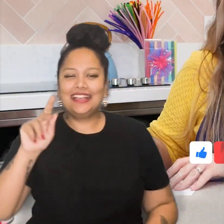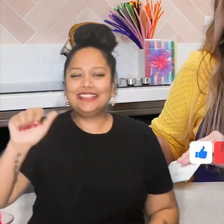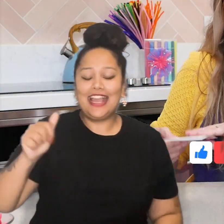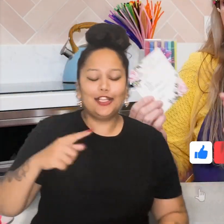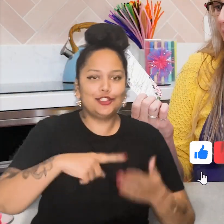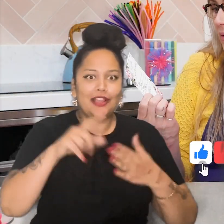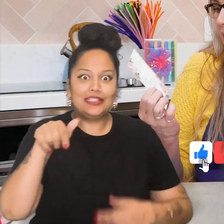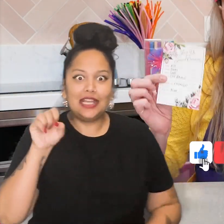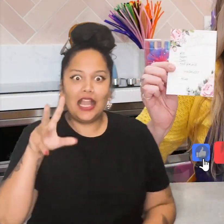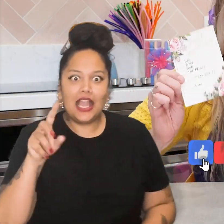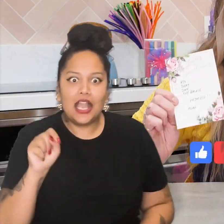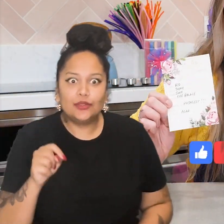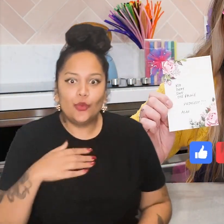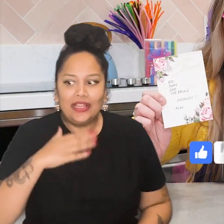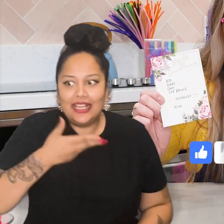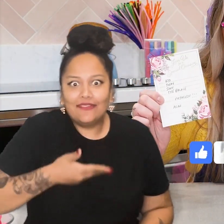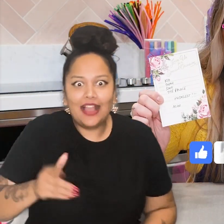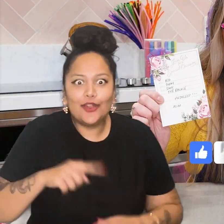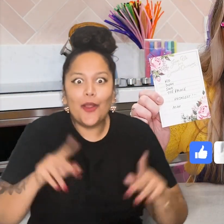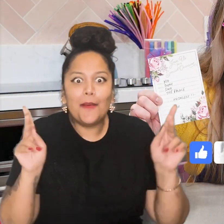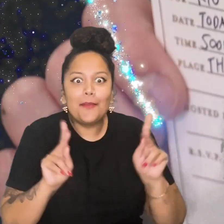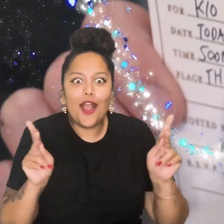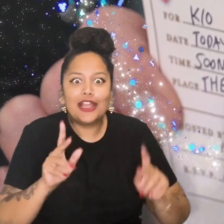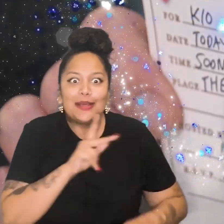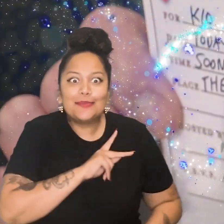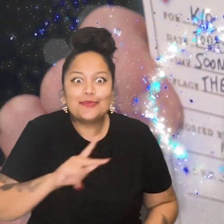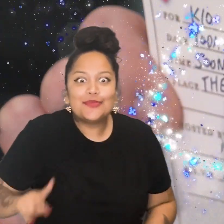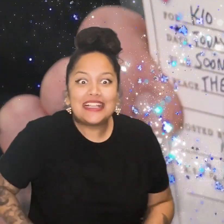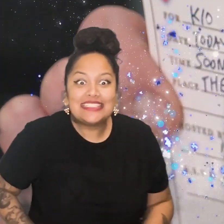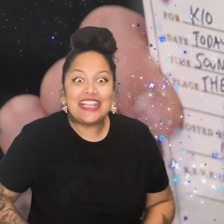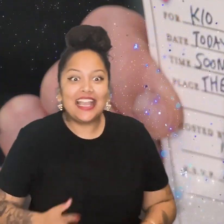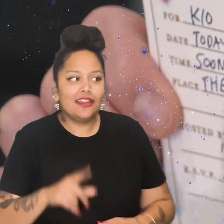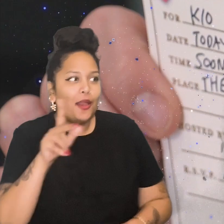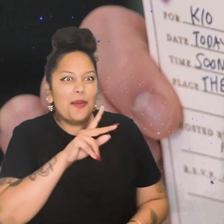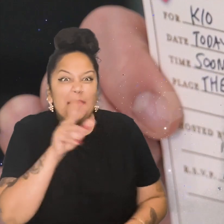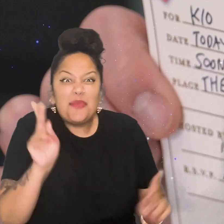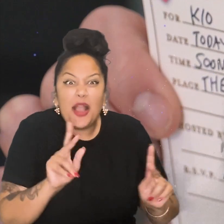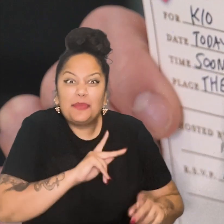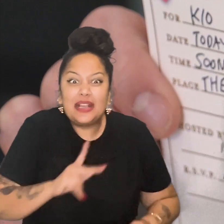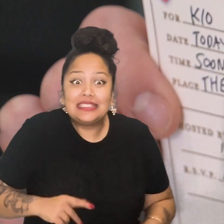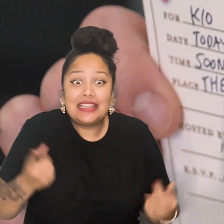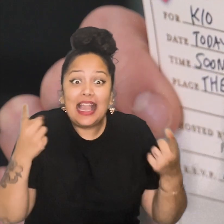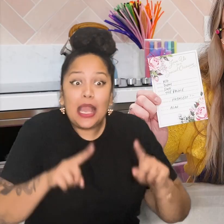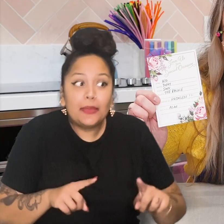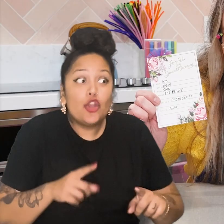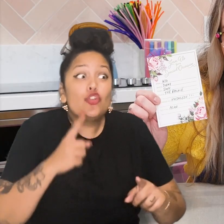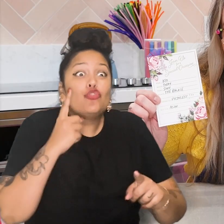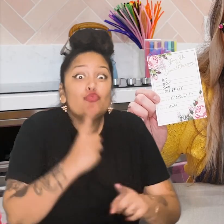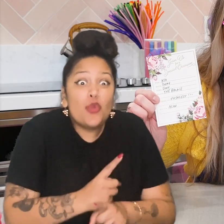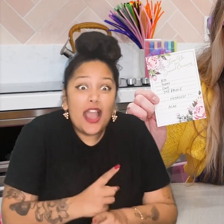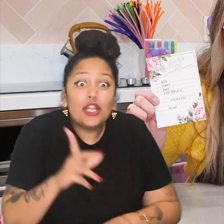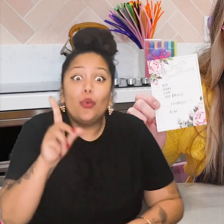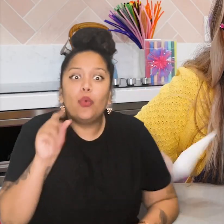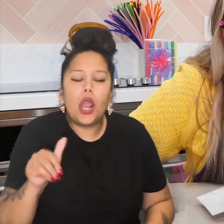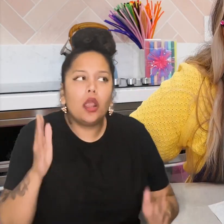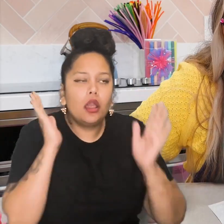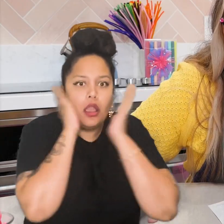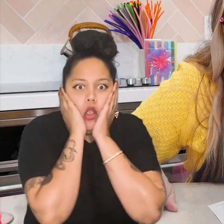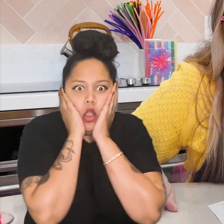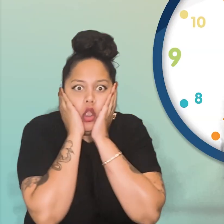pen and check it out. We're invited to a princess party, but the princess party is happening right